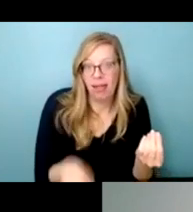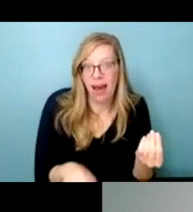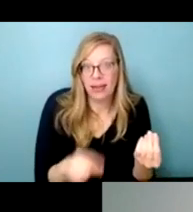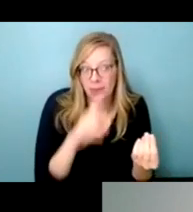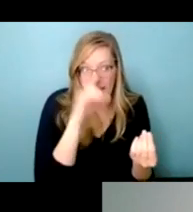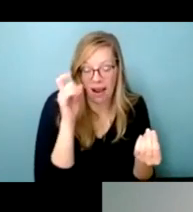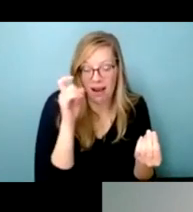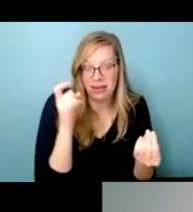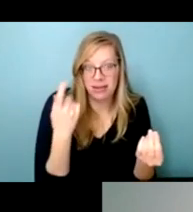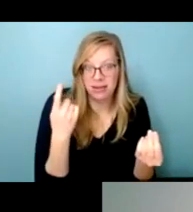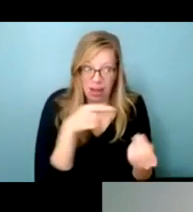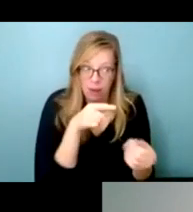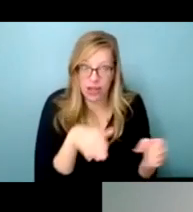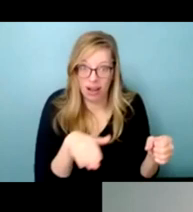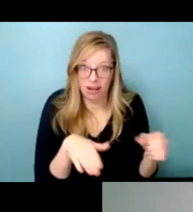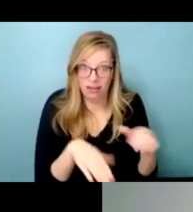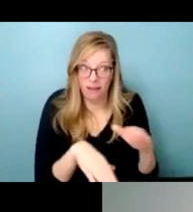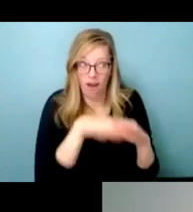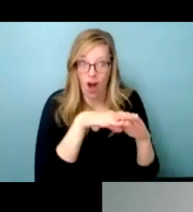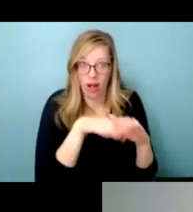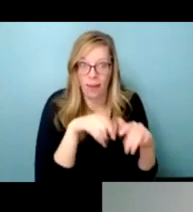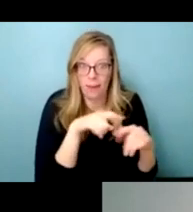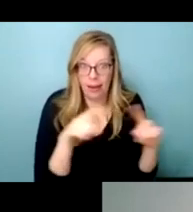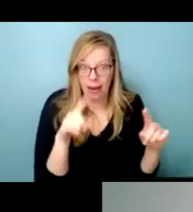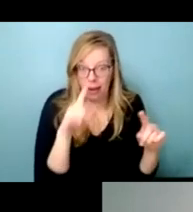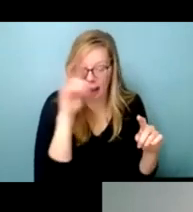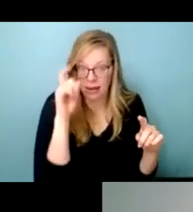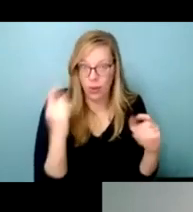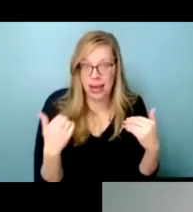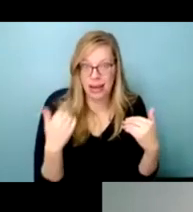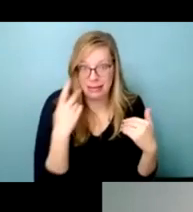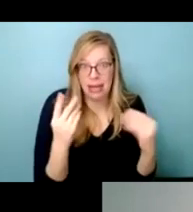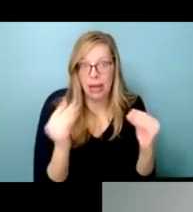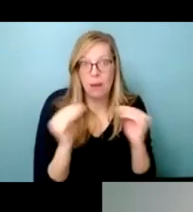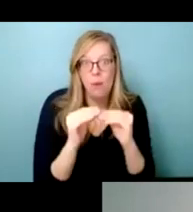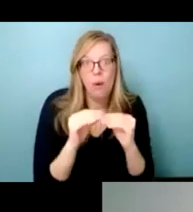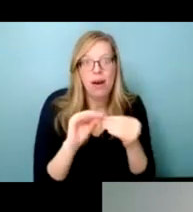seeing some rising numbers and continue to see rising numbers. So.